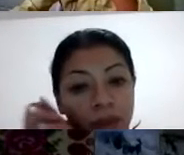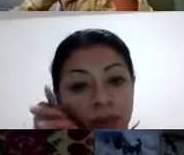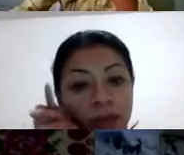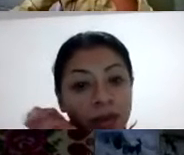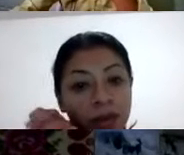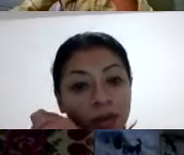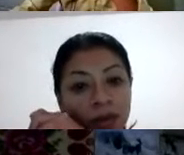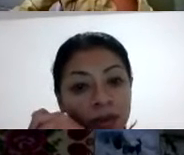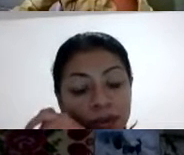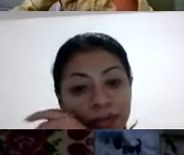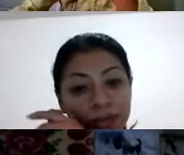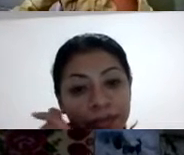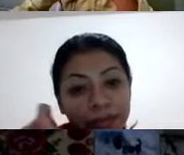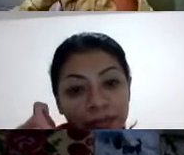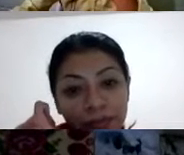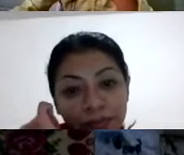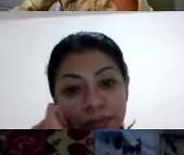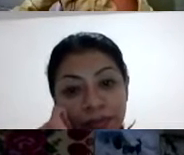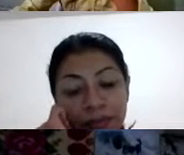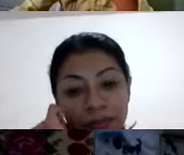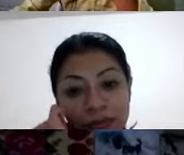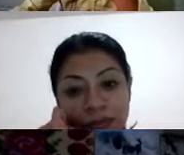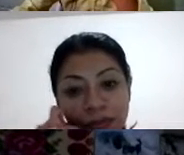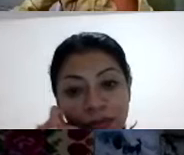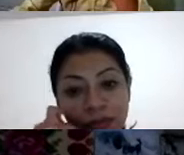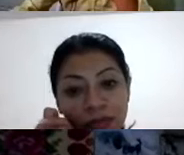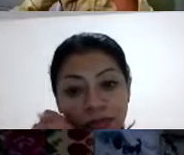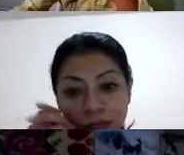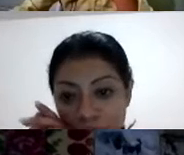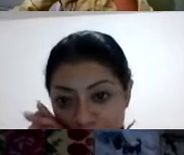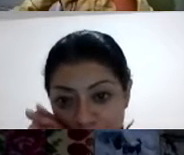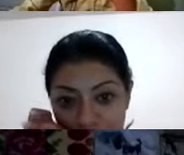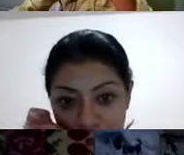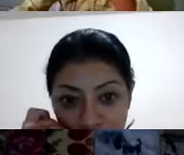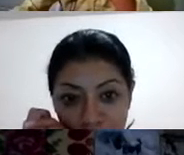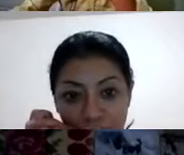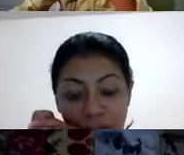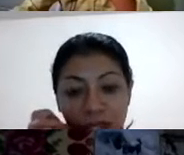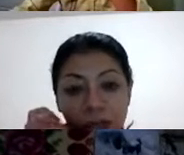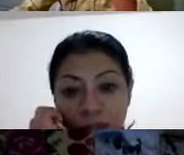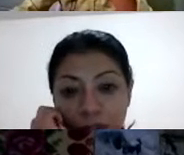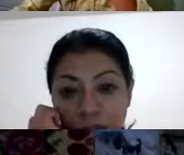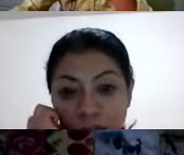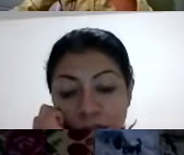Guess what? I am presenting with Hector,